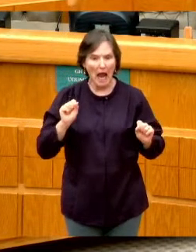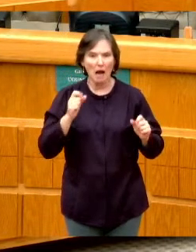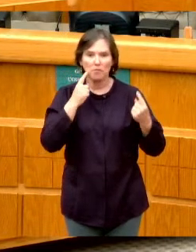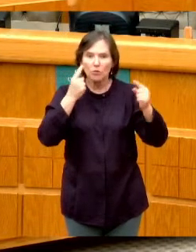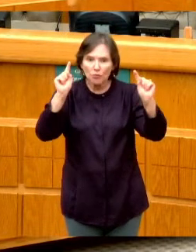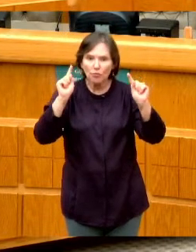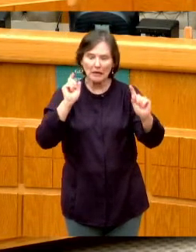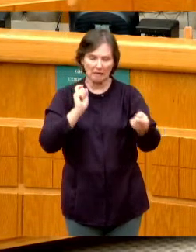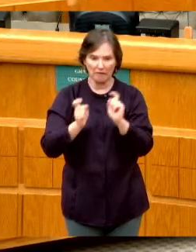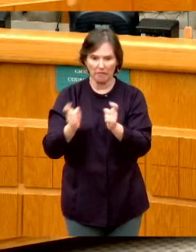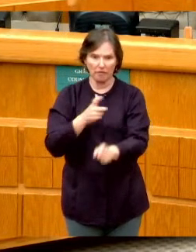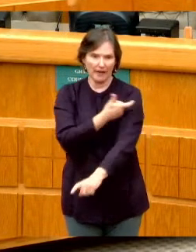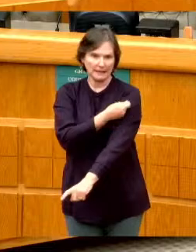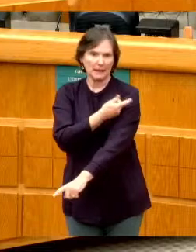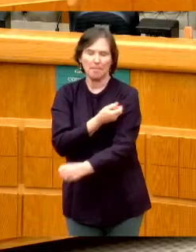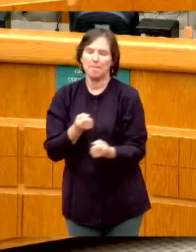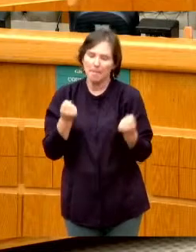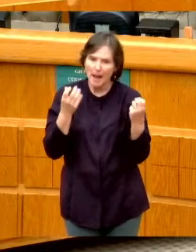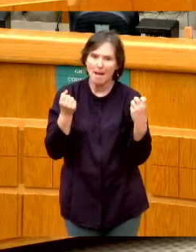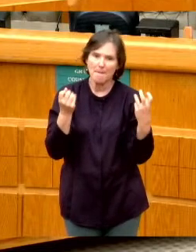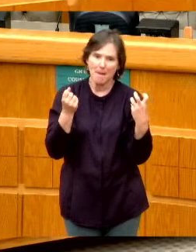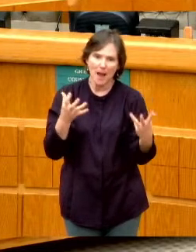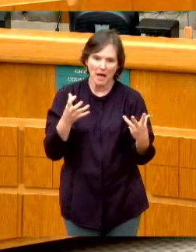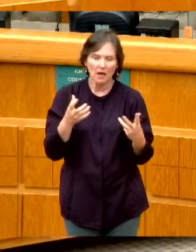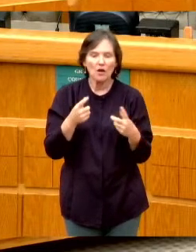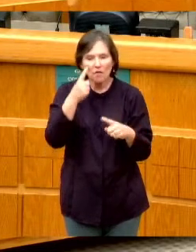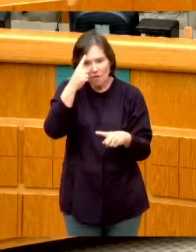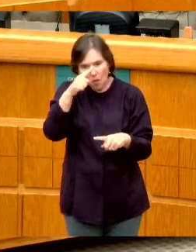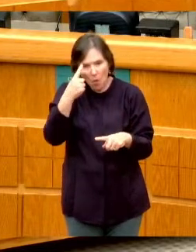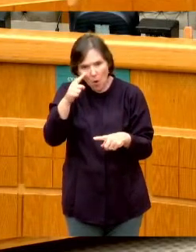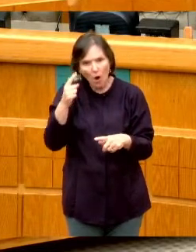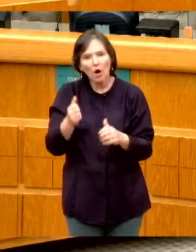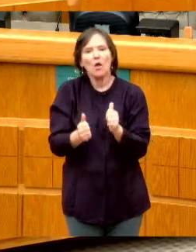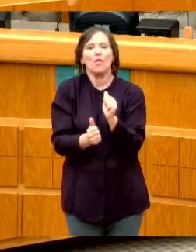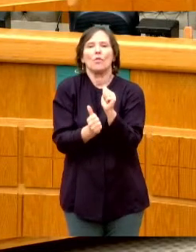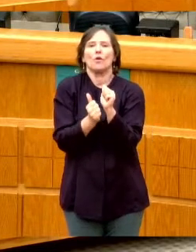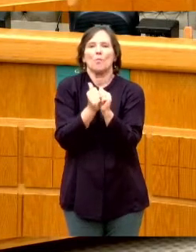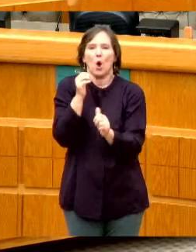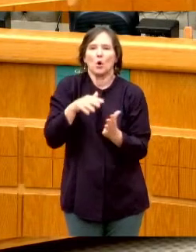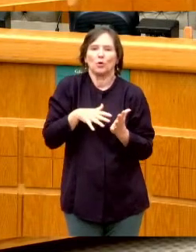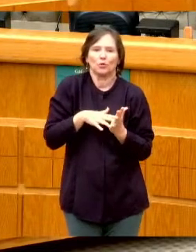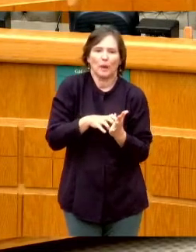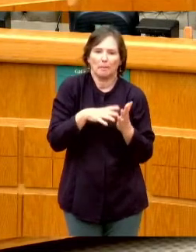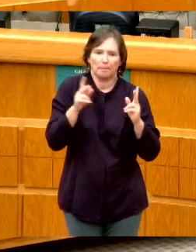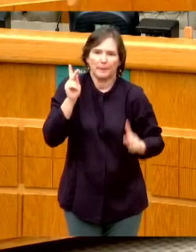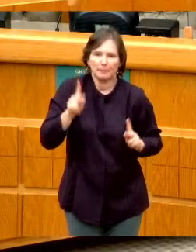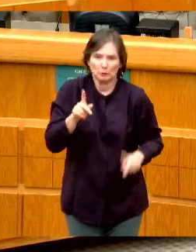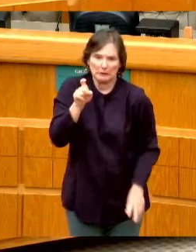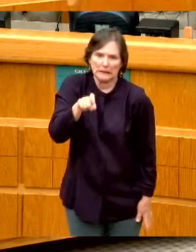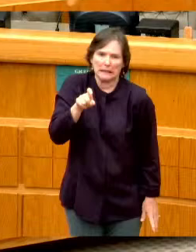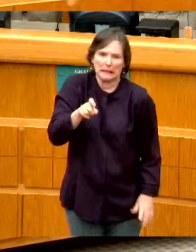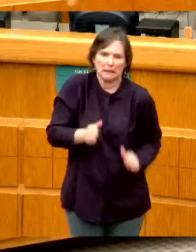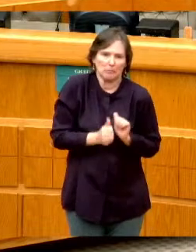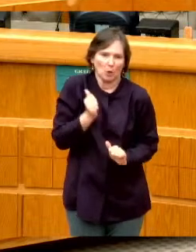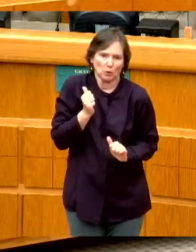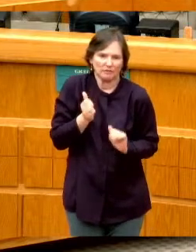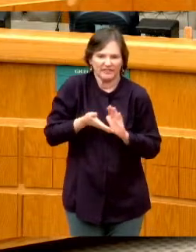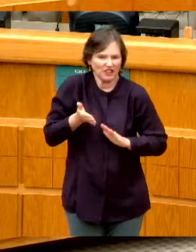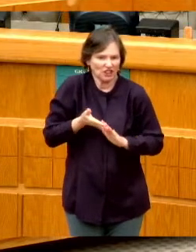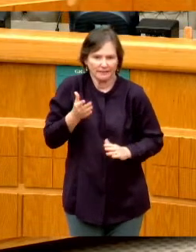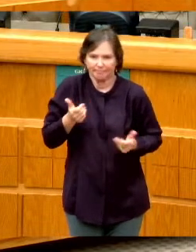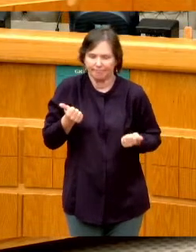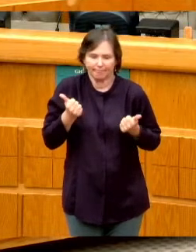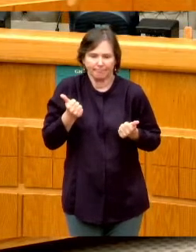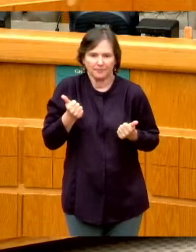County Public Health Department can get it into our most vulnerable populations efficiently and effectively. We also know that